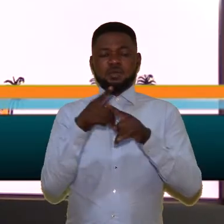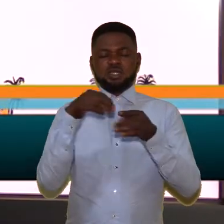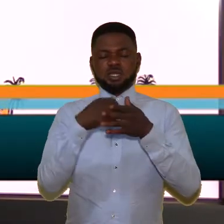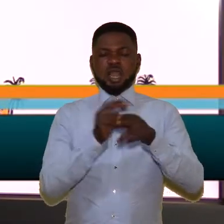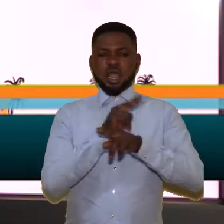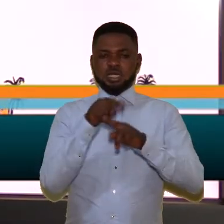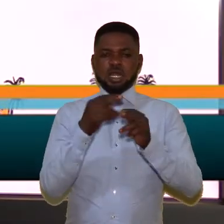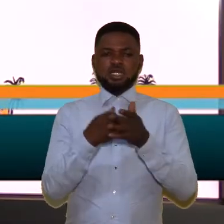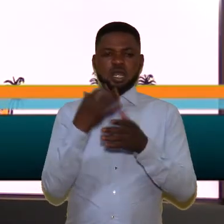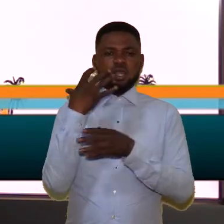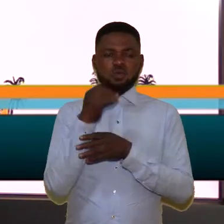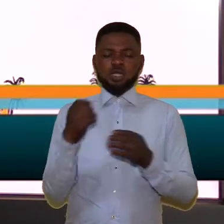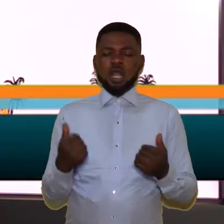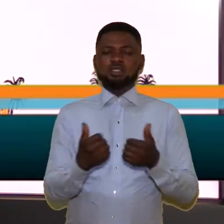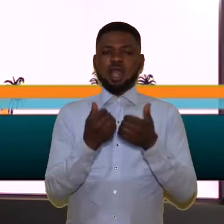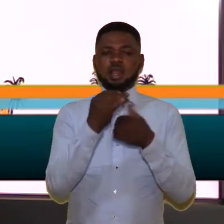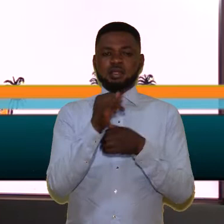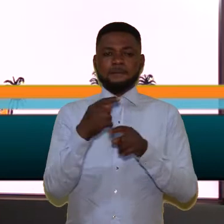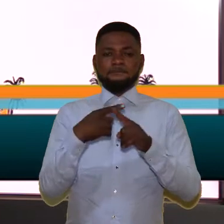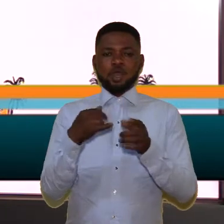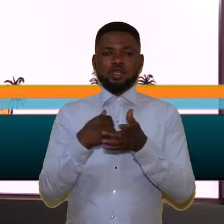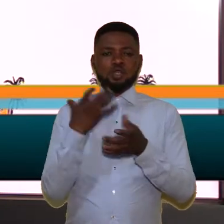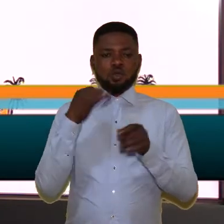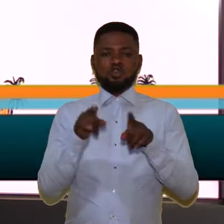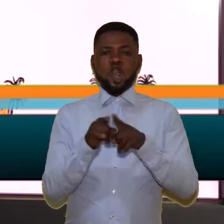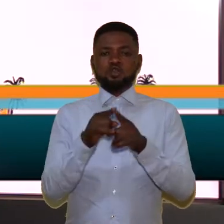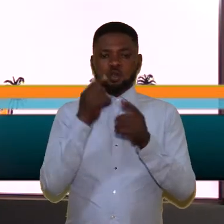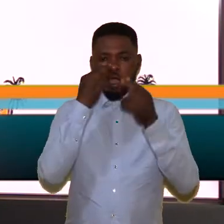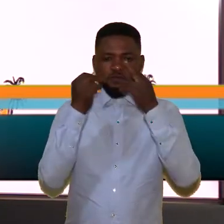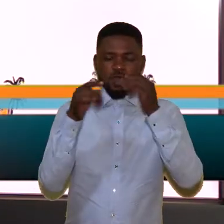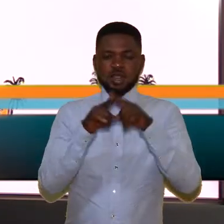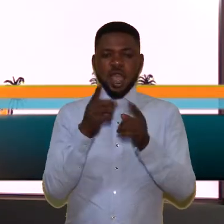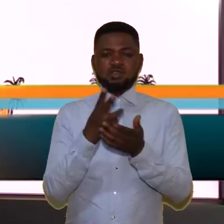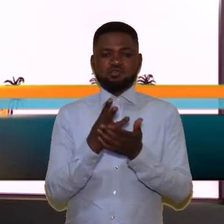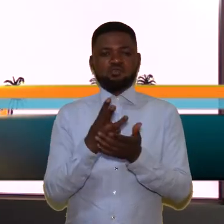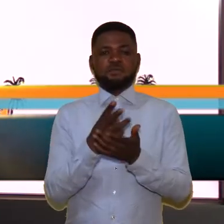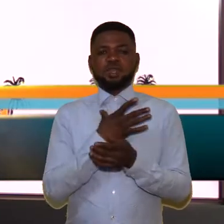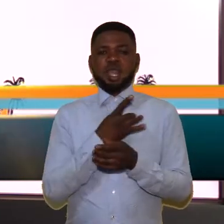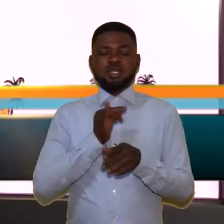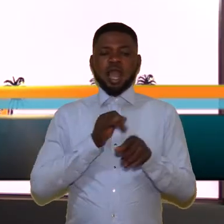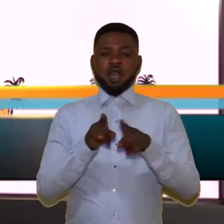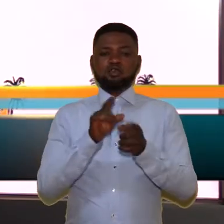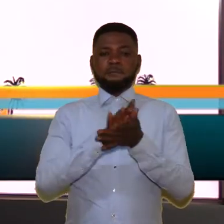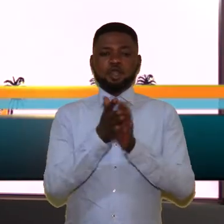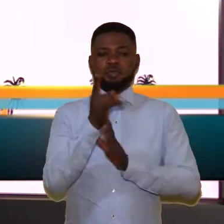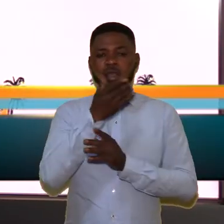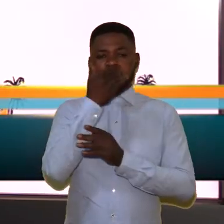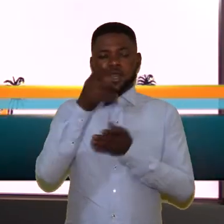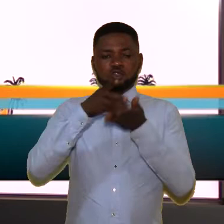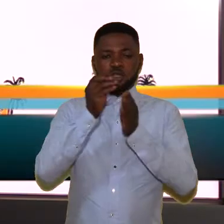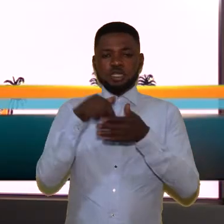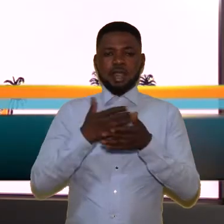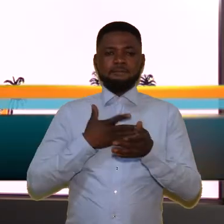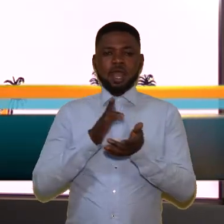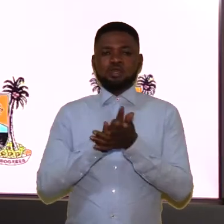the nationals it was challenging, but it was also fun as well. And I also becoming the best